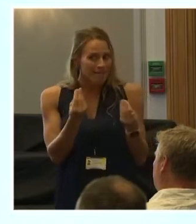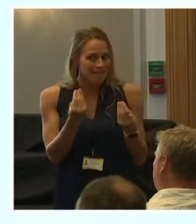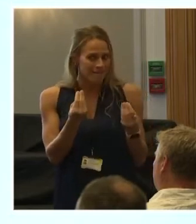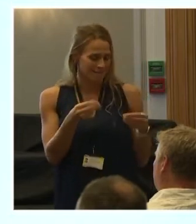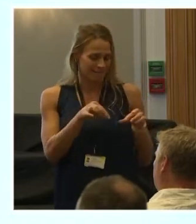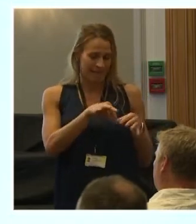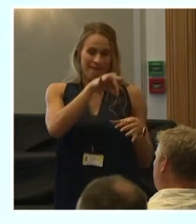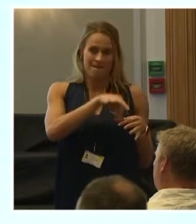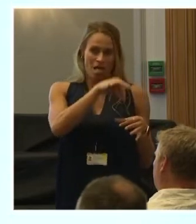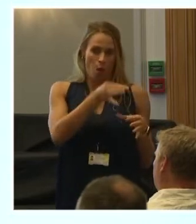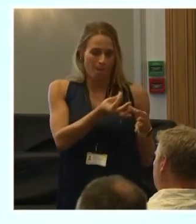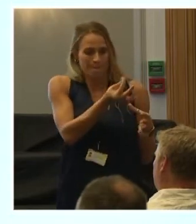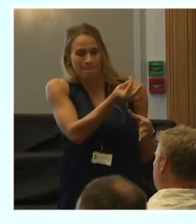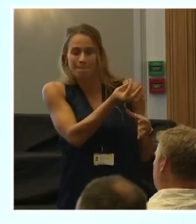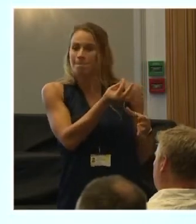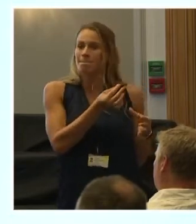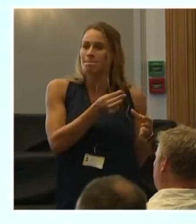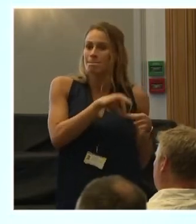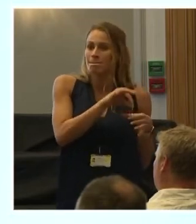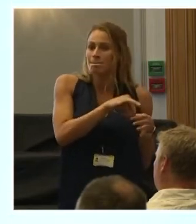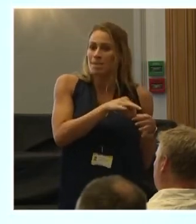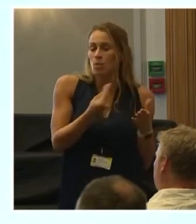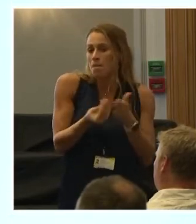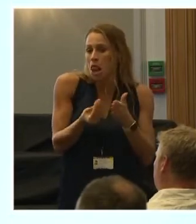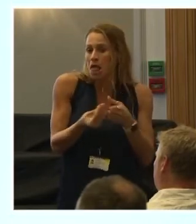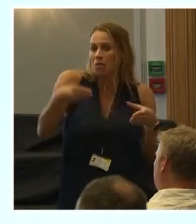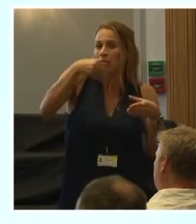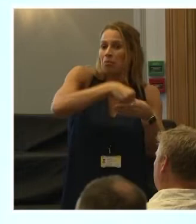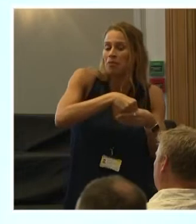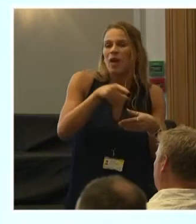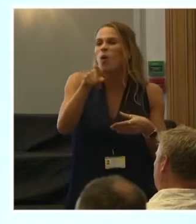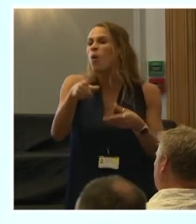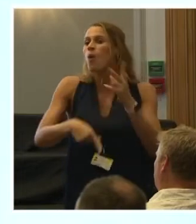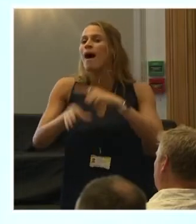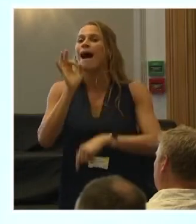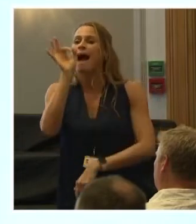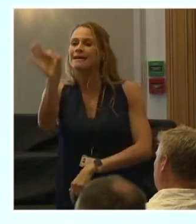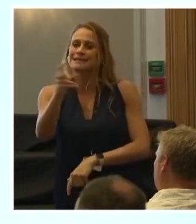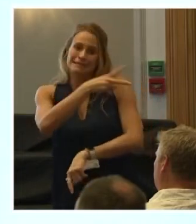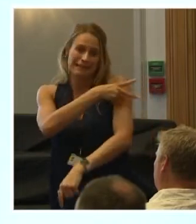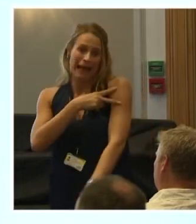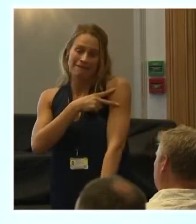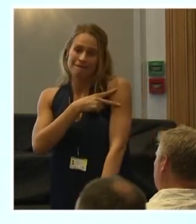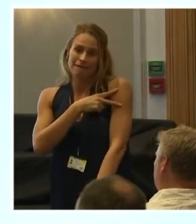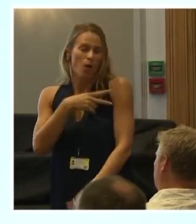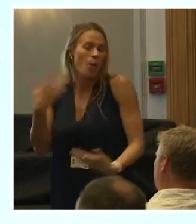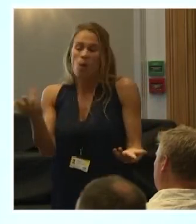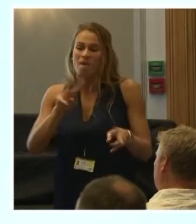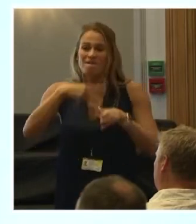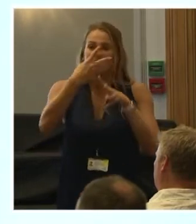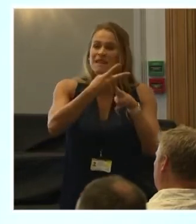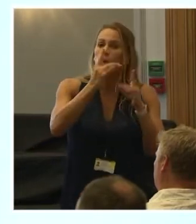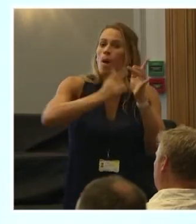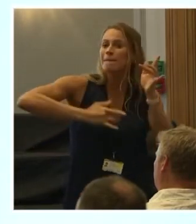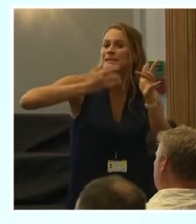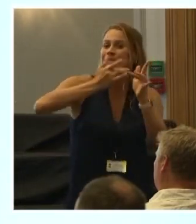this purpose, or please speak to any of the Retina UK staff in the exhibition area. Visit the website, it's really easy to use, and